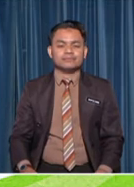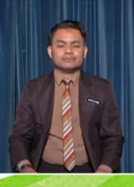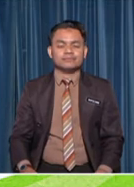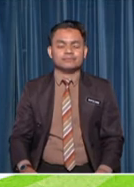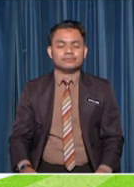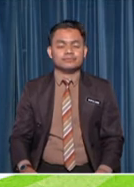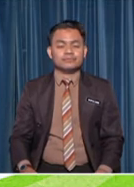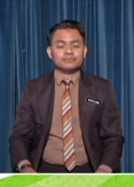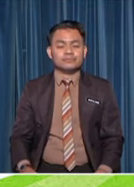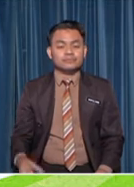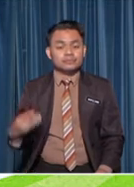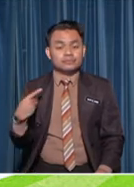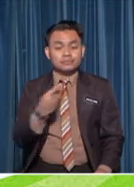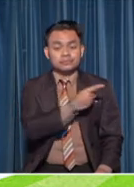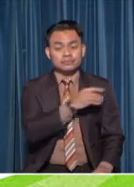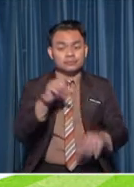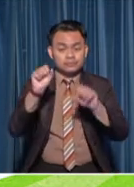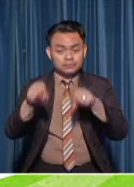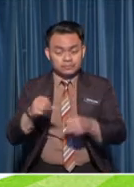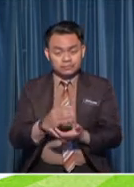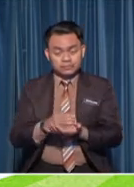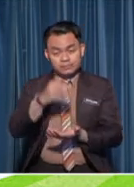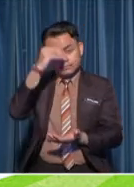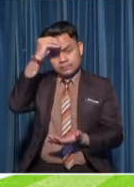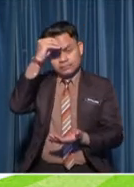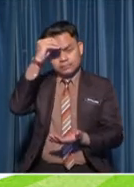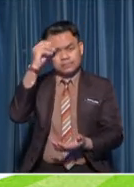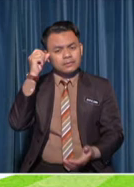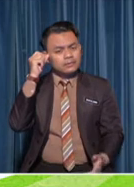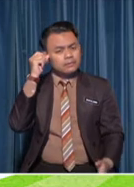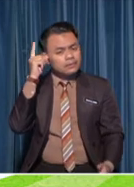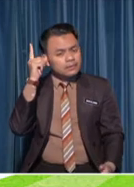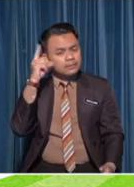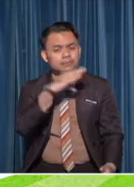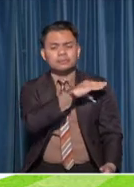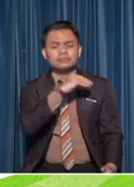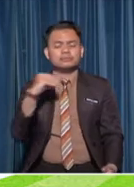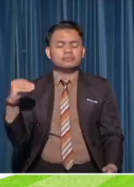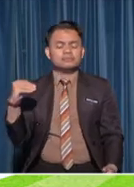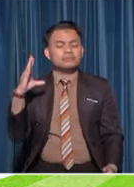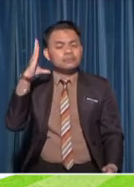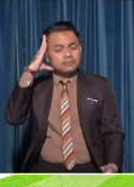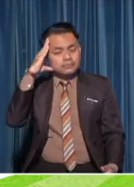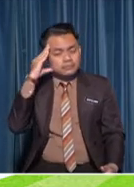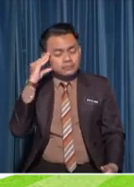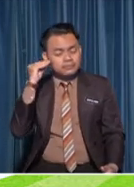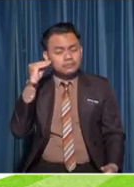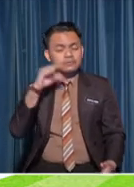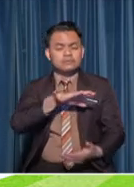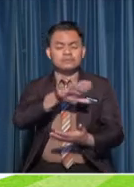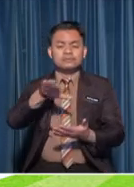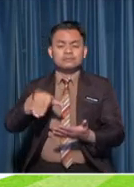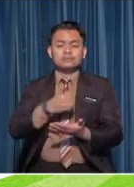We are able to learn, understand, and experience all the